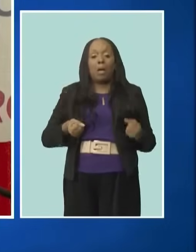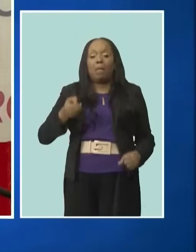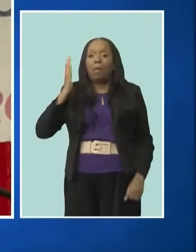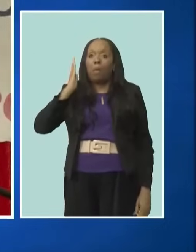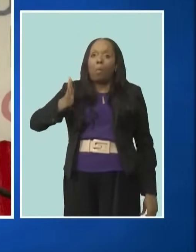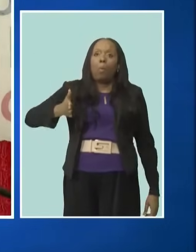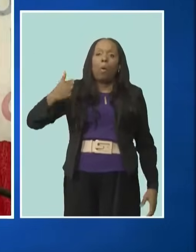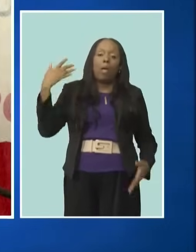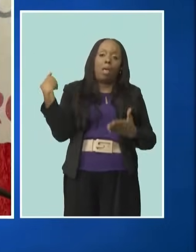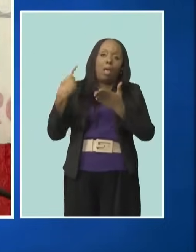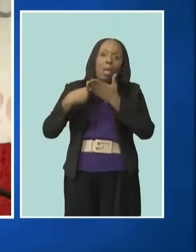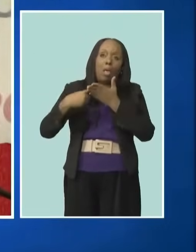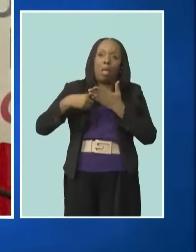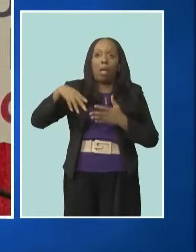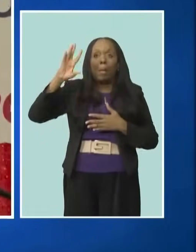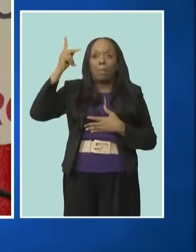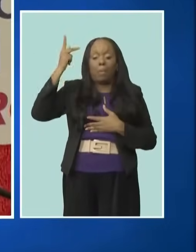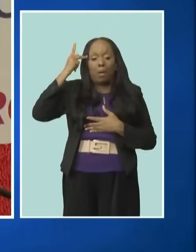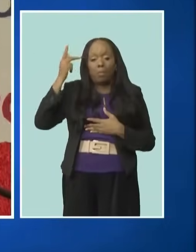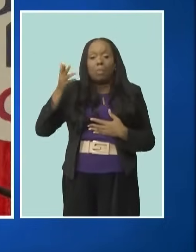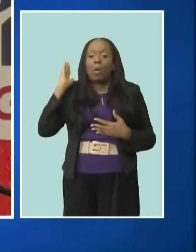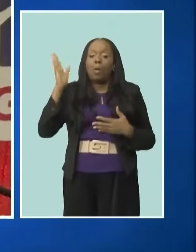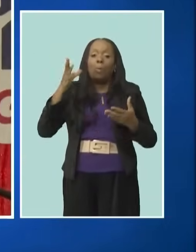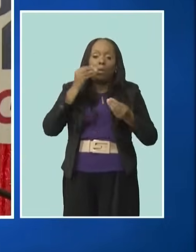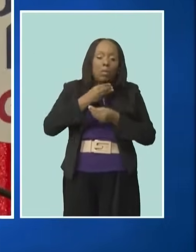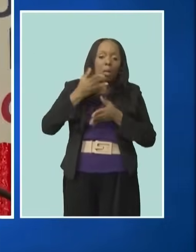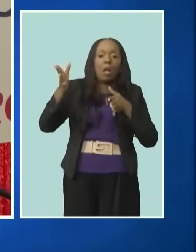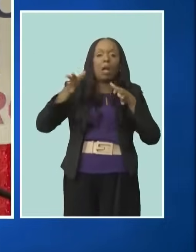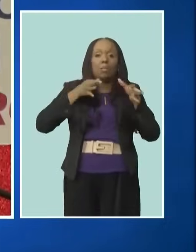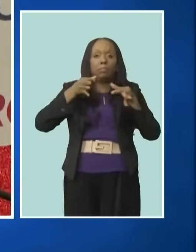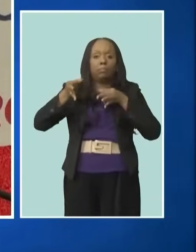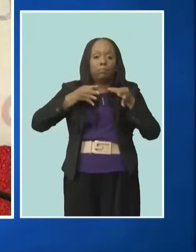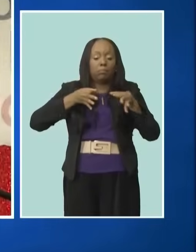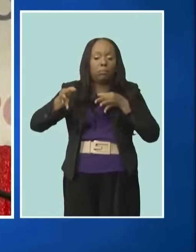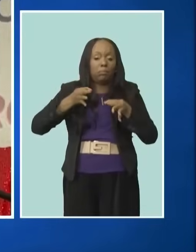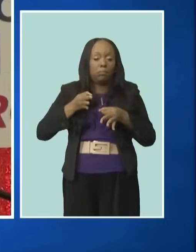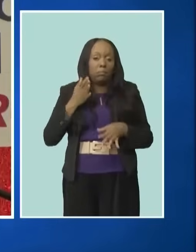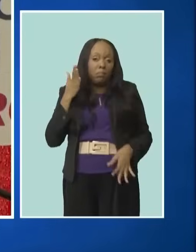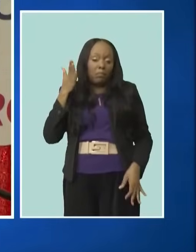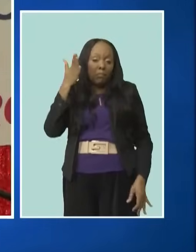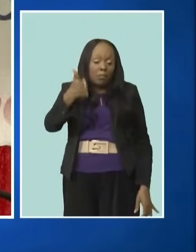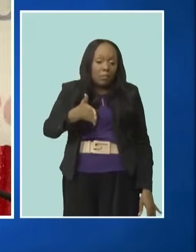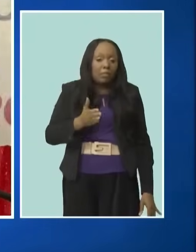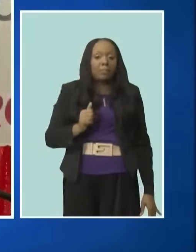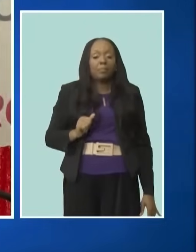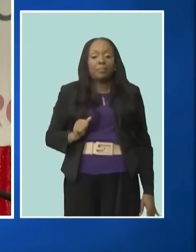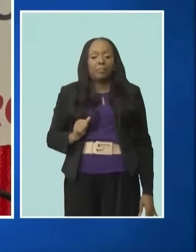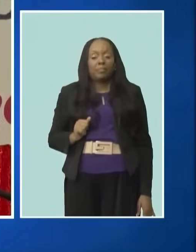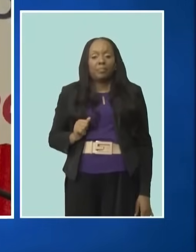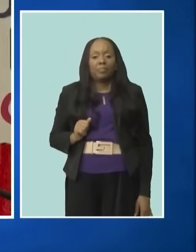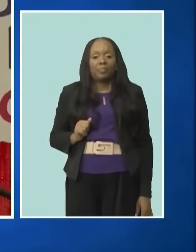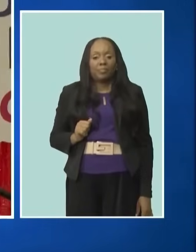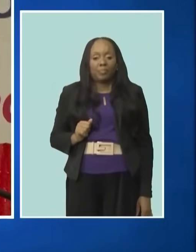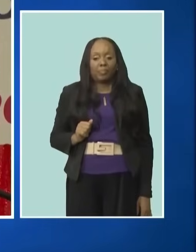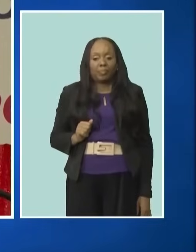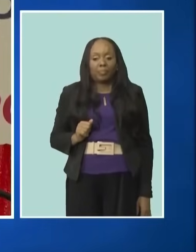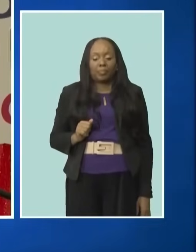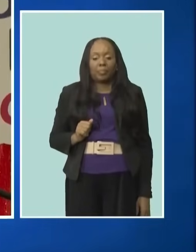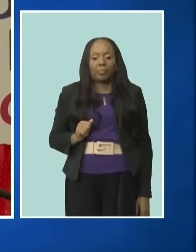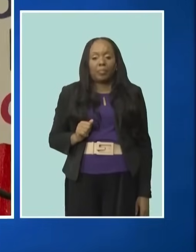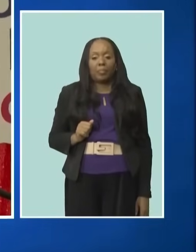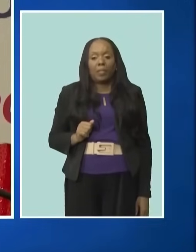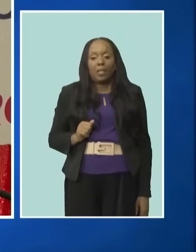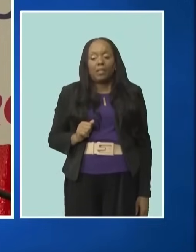Parliament to give the details of that expansion in the near future. But suffice it to say that the